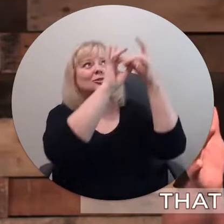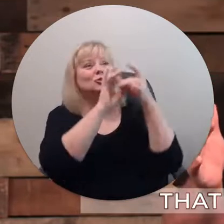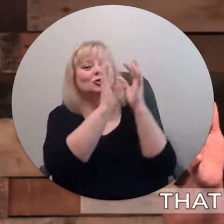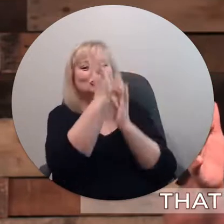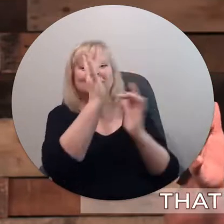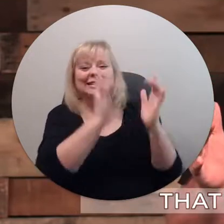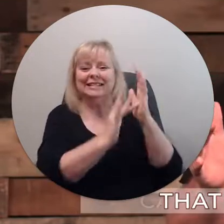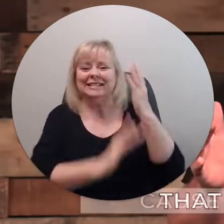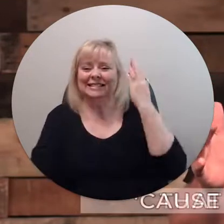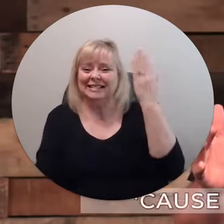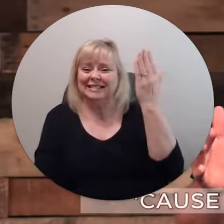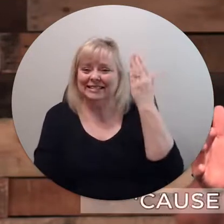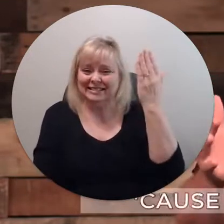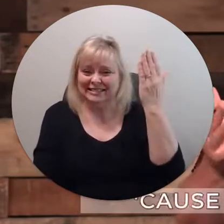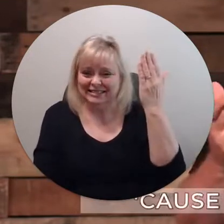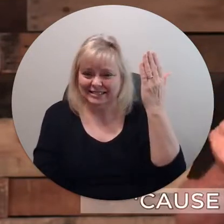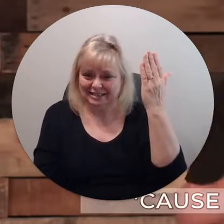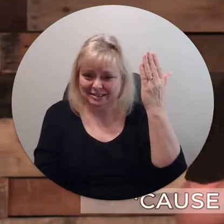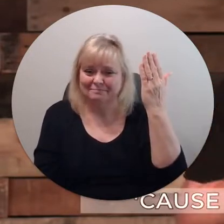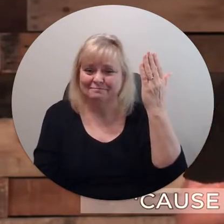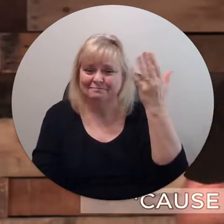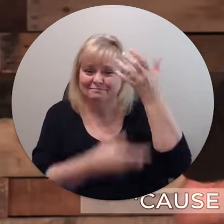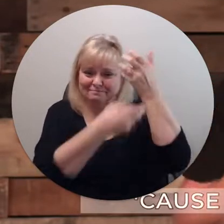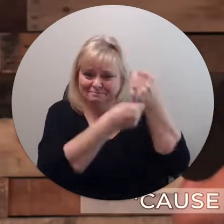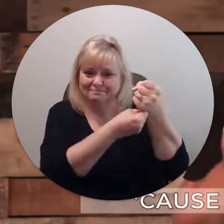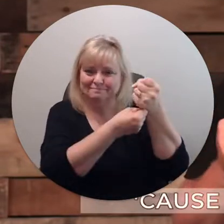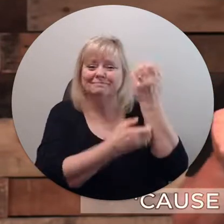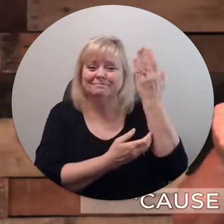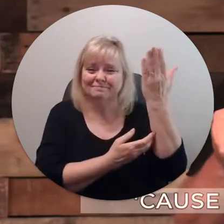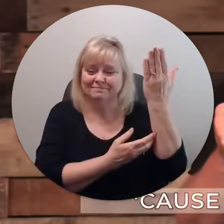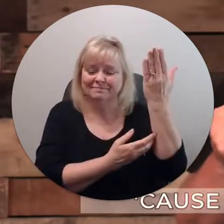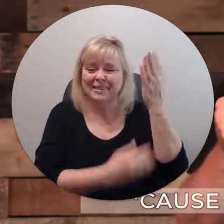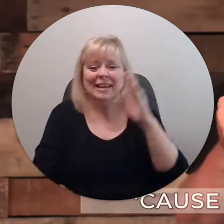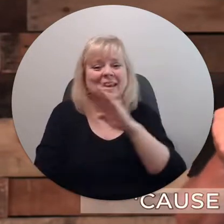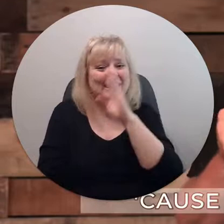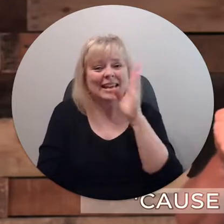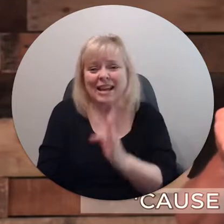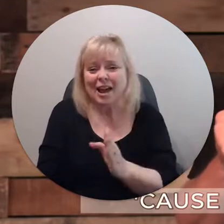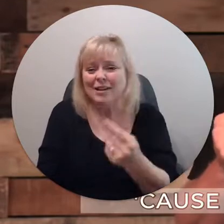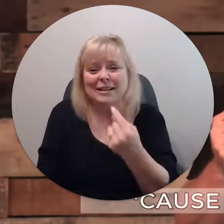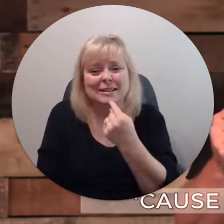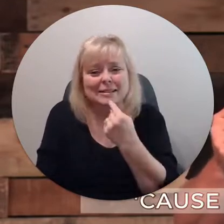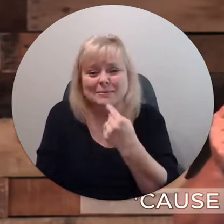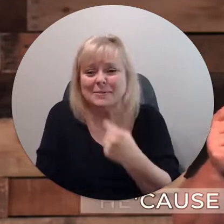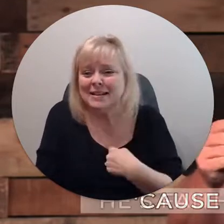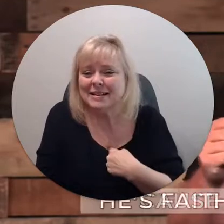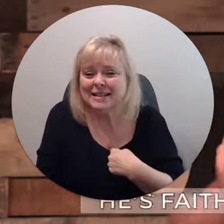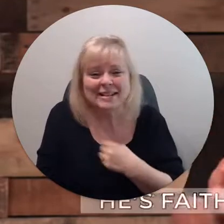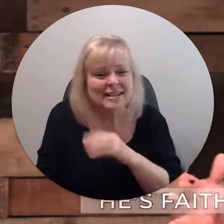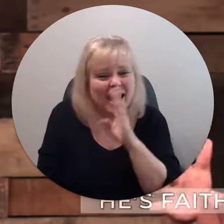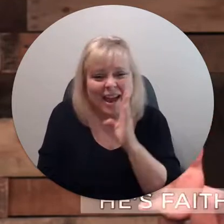Jesus, 'cause he's never let me down. He's faithful